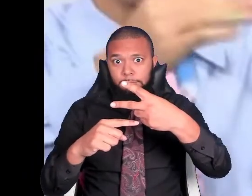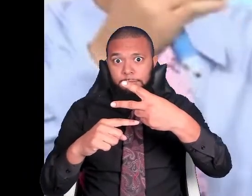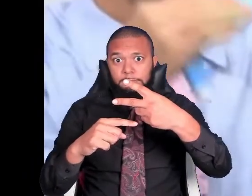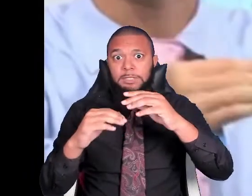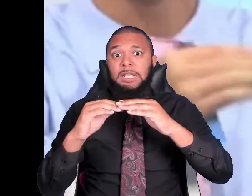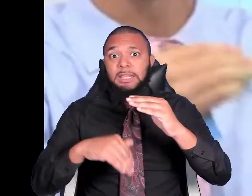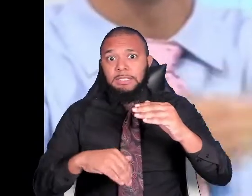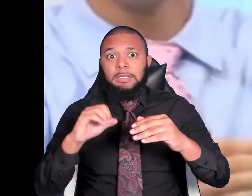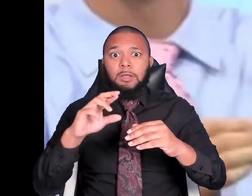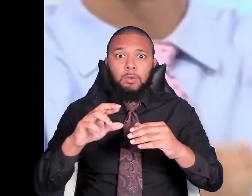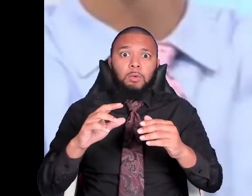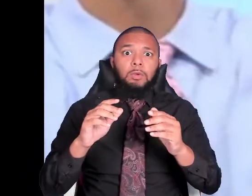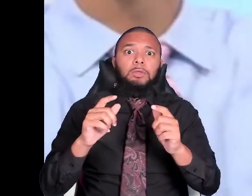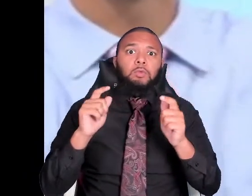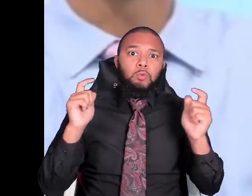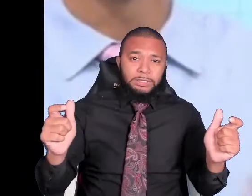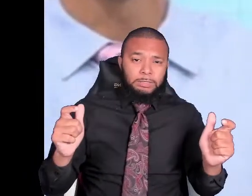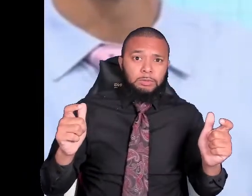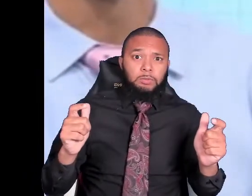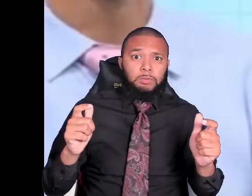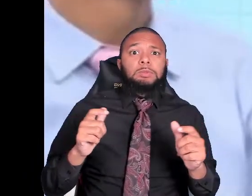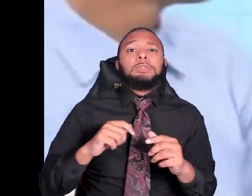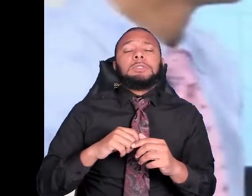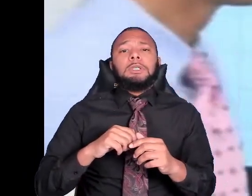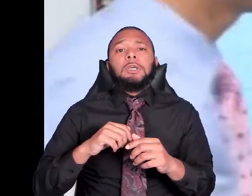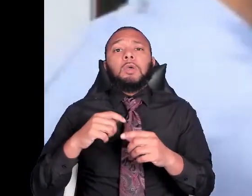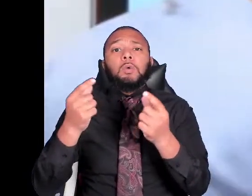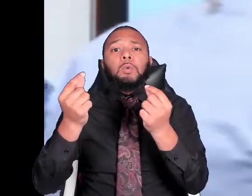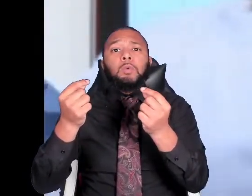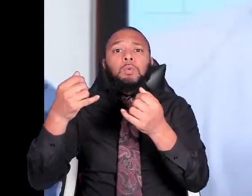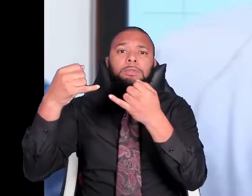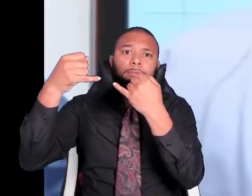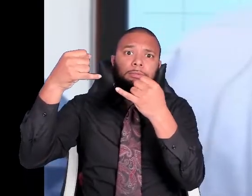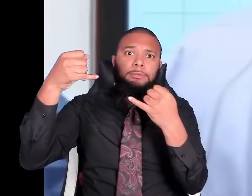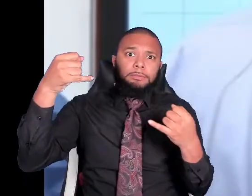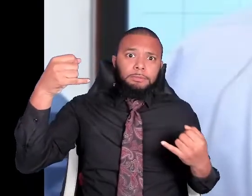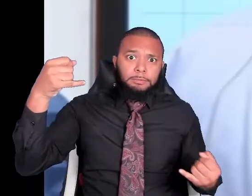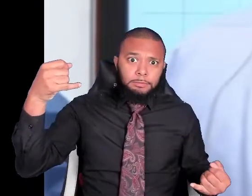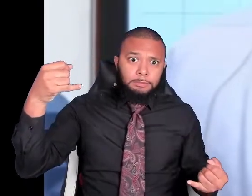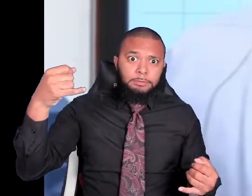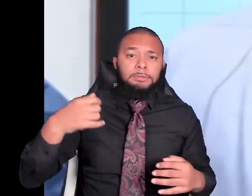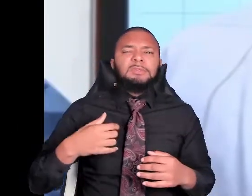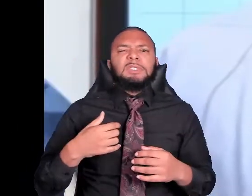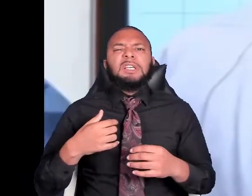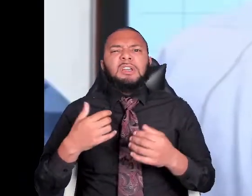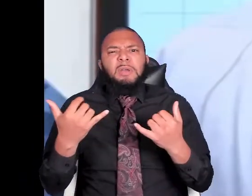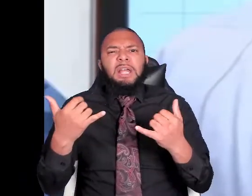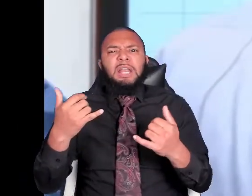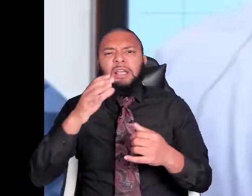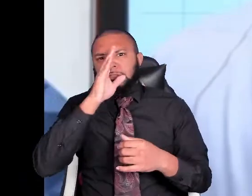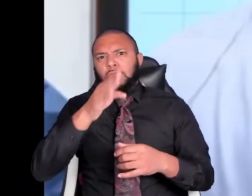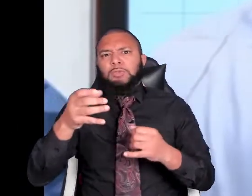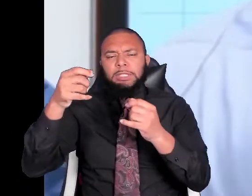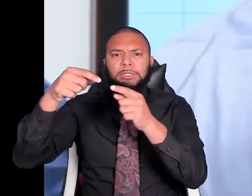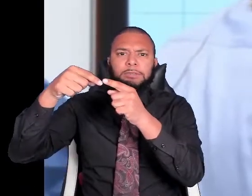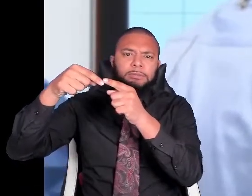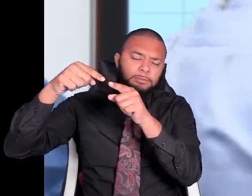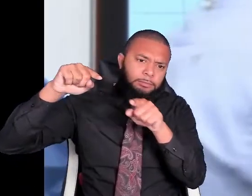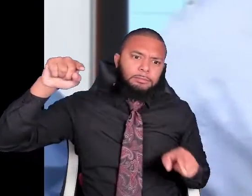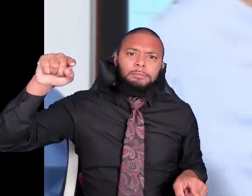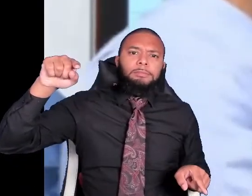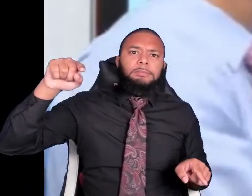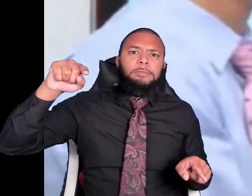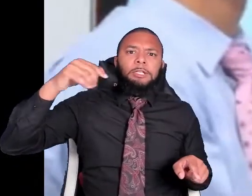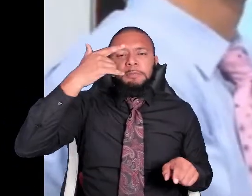a dashed line through the points. So let's just go ahead and draw a straight line through it because this particular